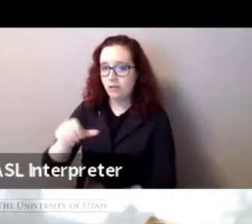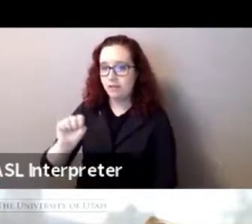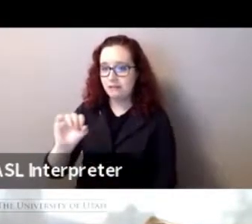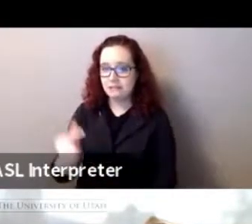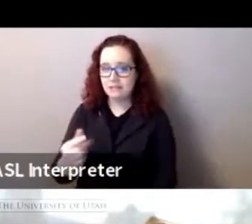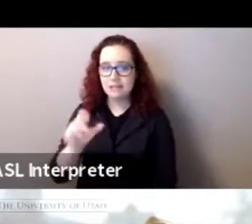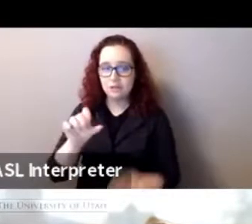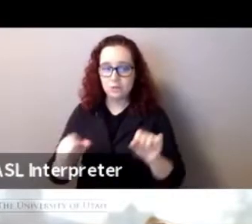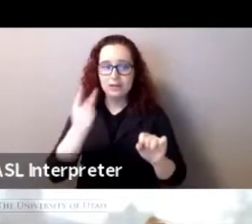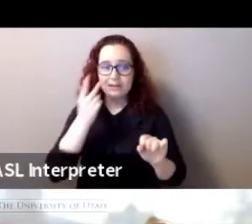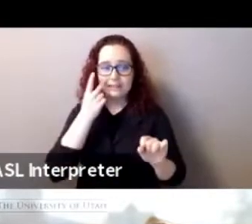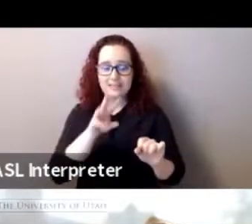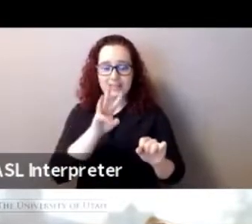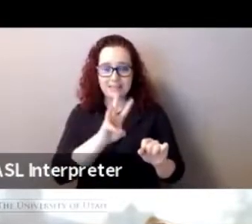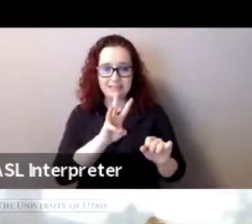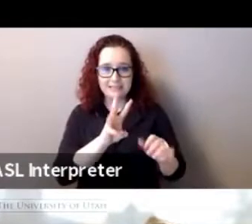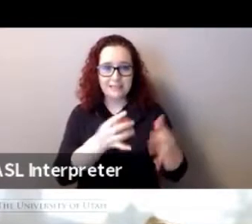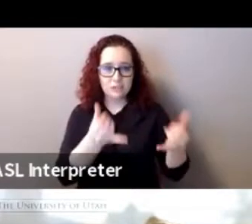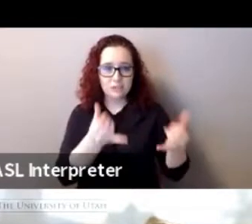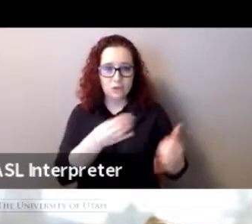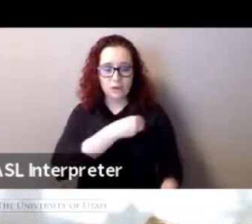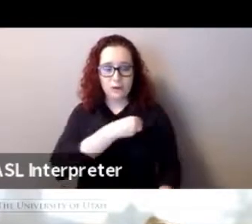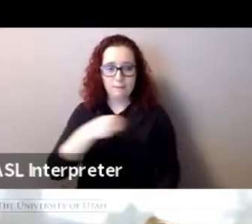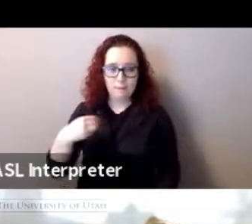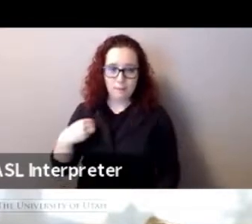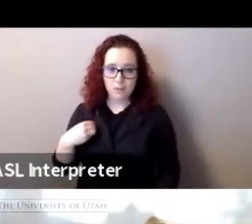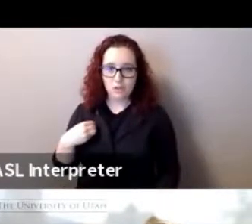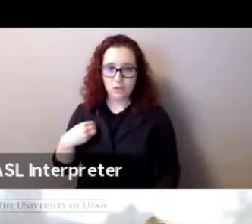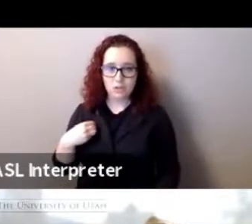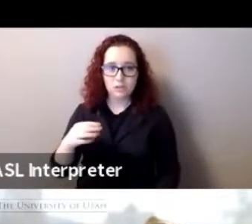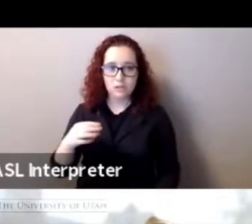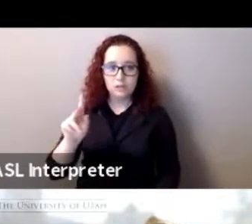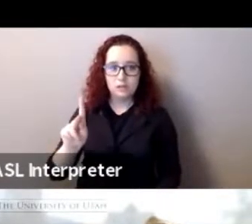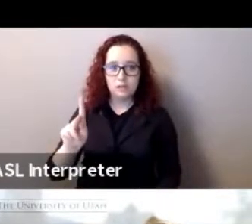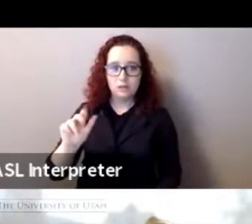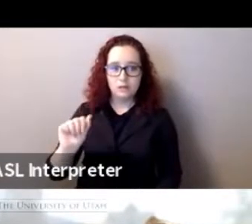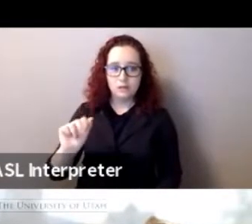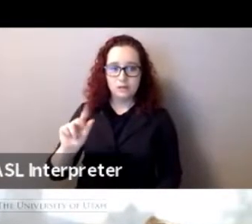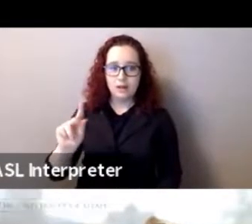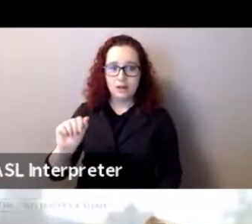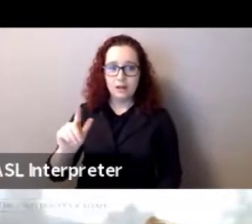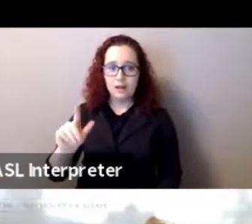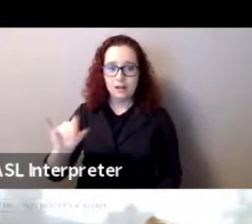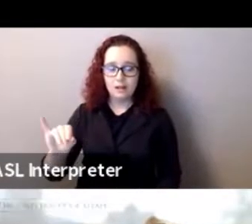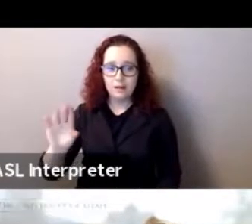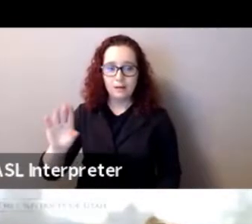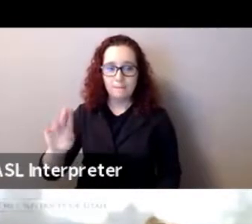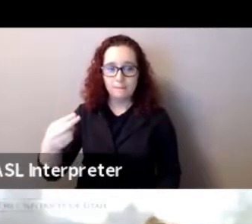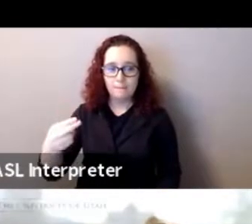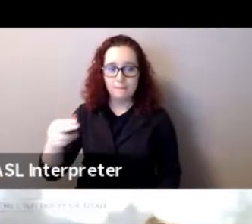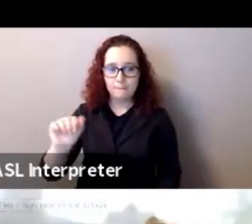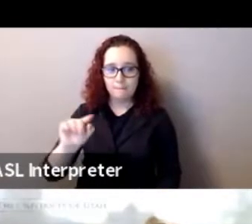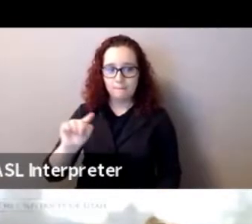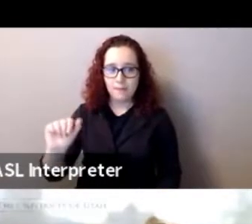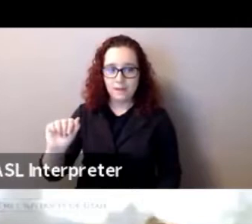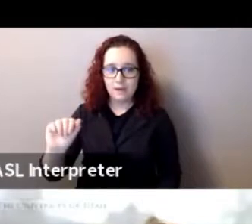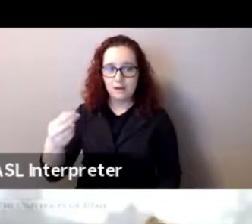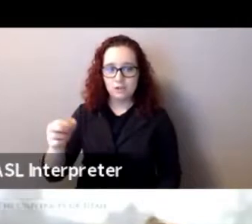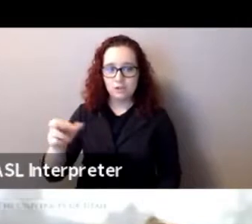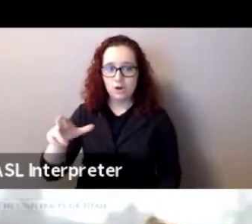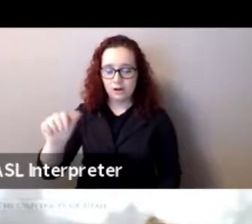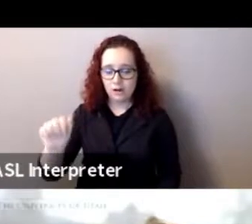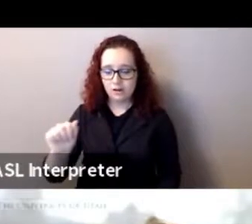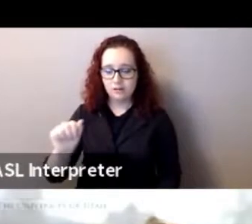6 current members of the Executive Committee: Kakali Bhattacharya, Victoria Shawunmi, me,